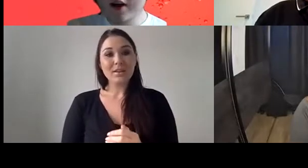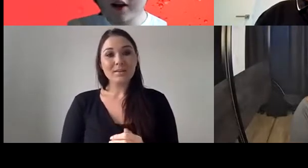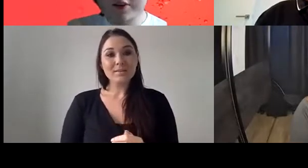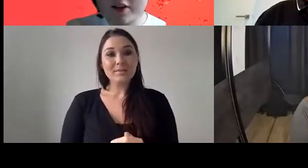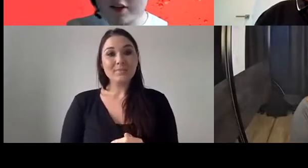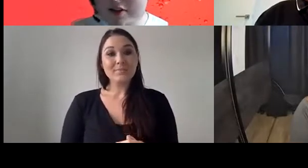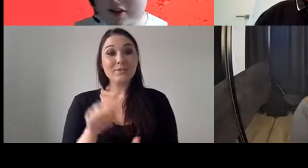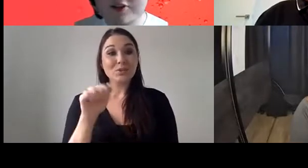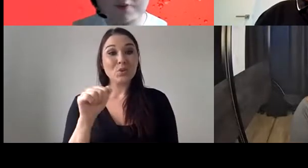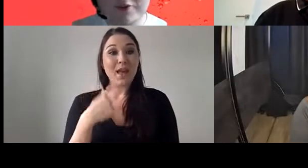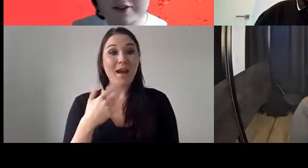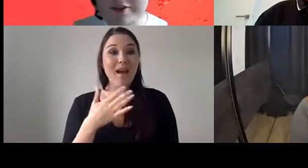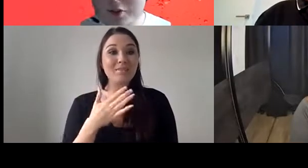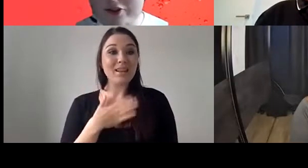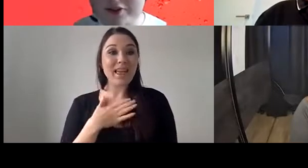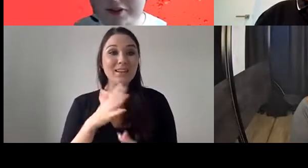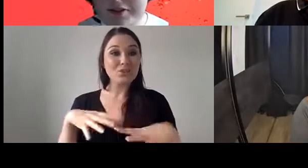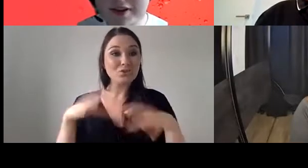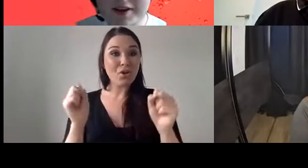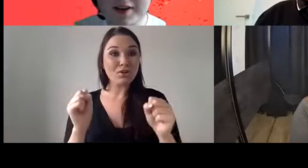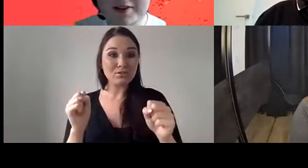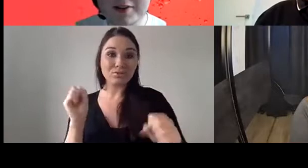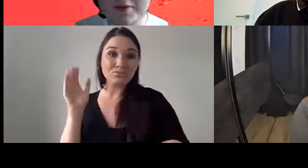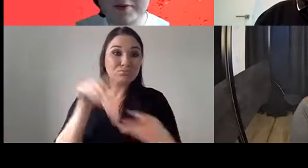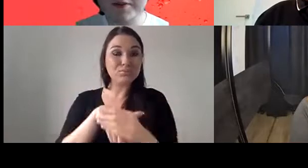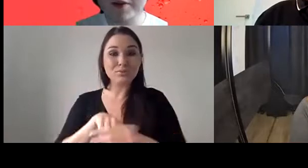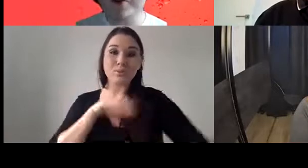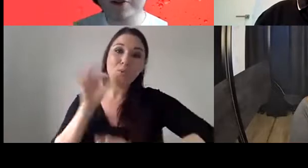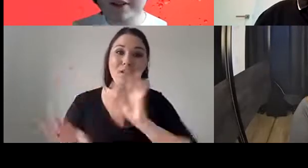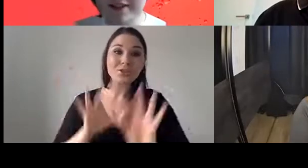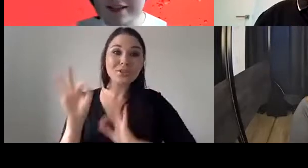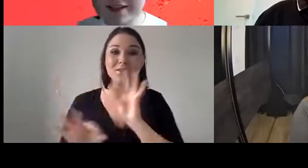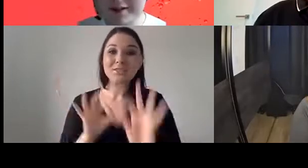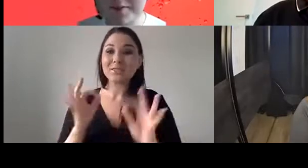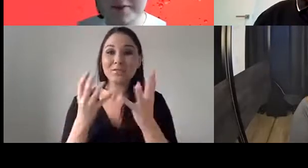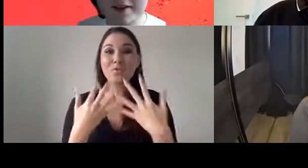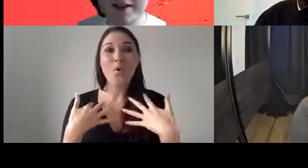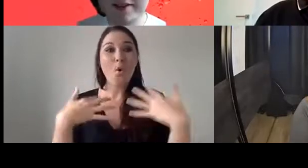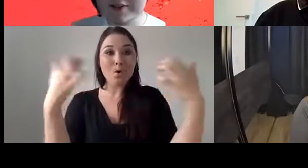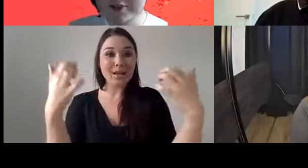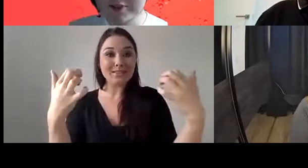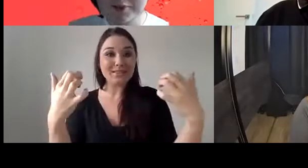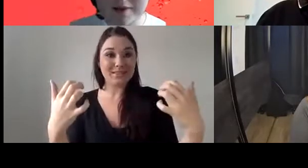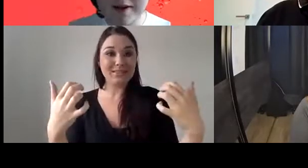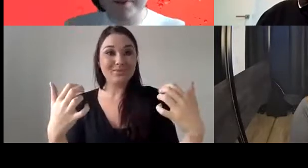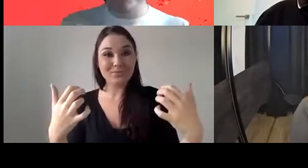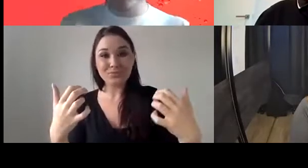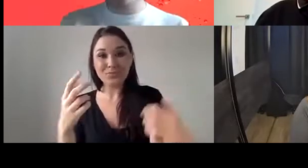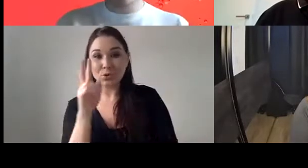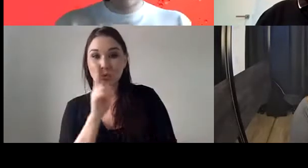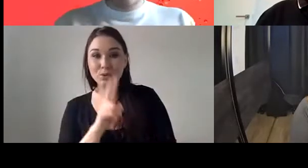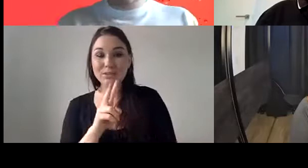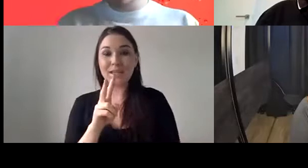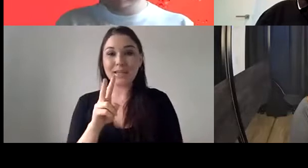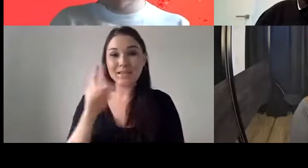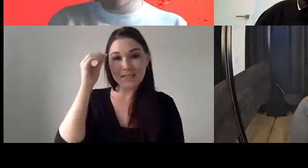So yeah, I think I'd like to jump straight into the questions, and you know, for our audience to see some of the intelligence from our panel,